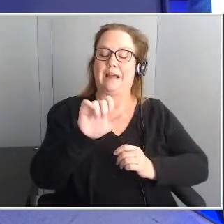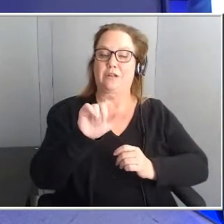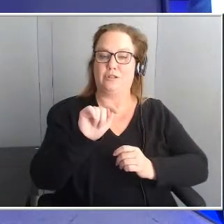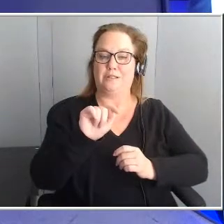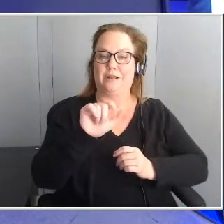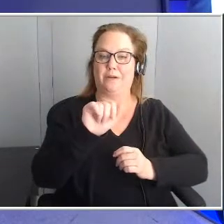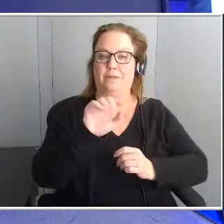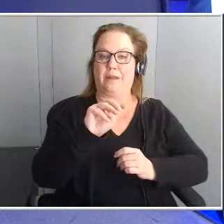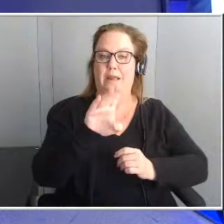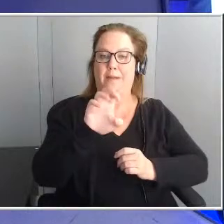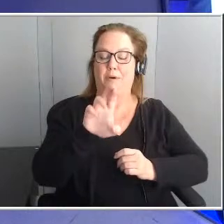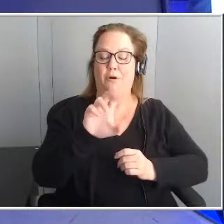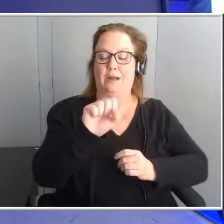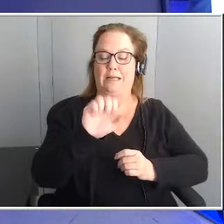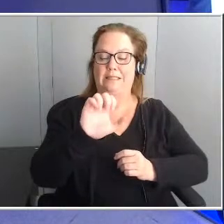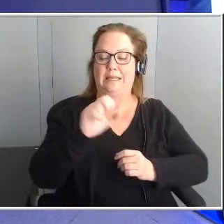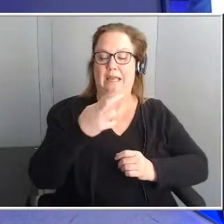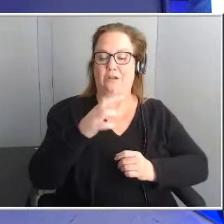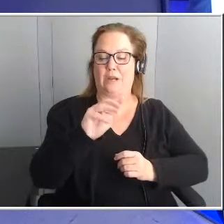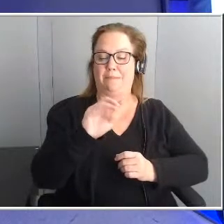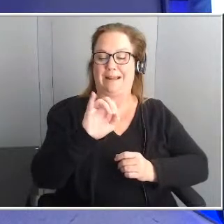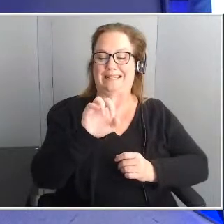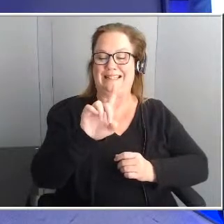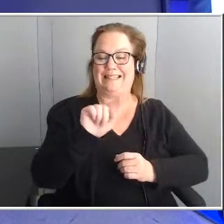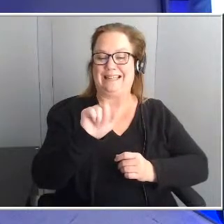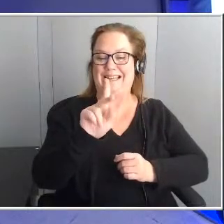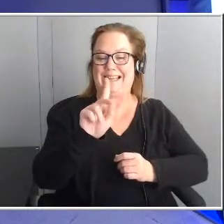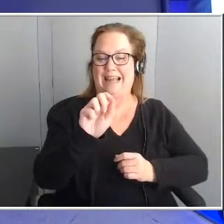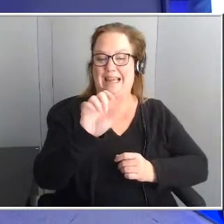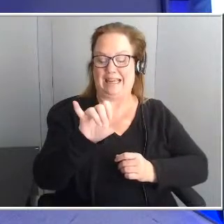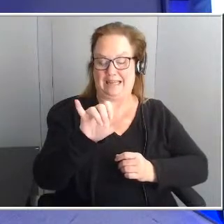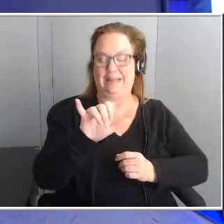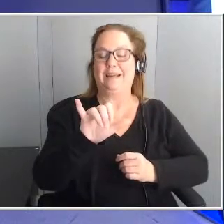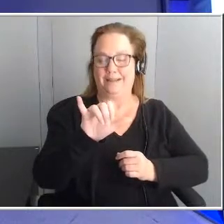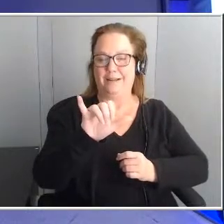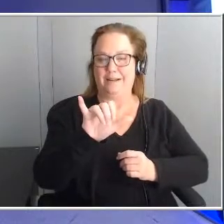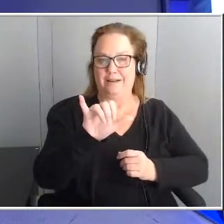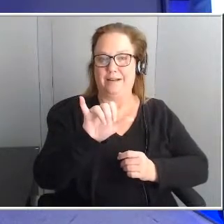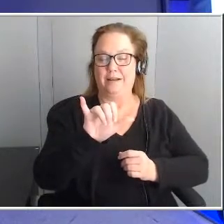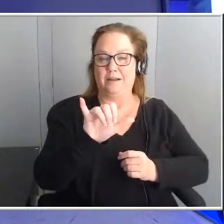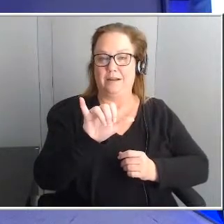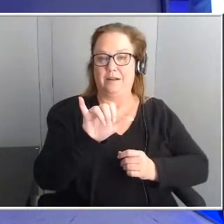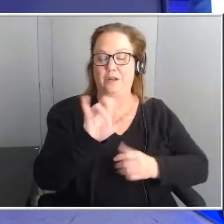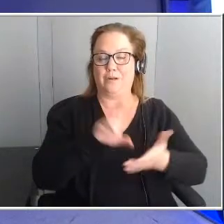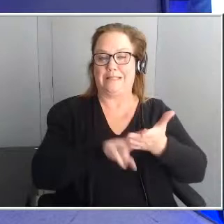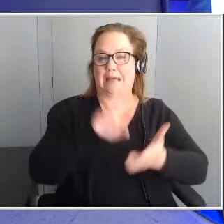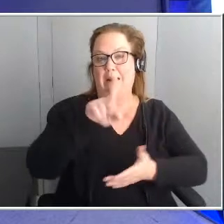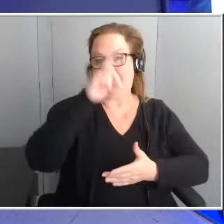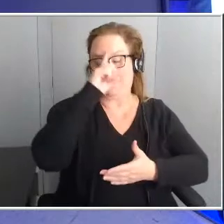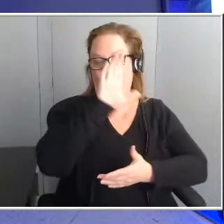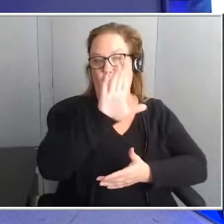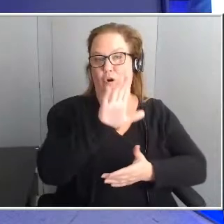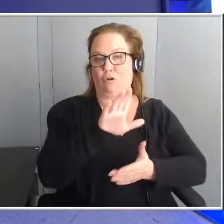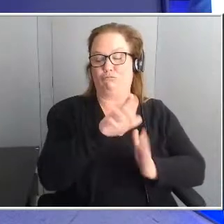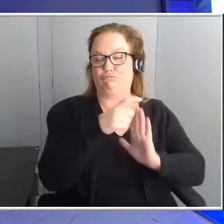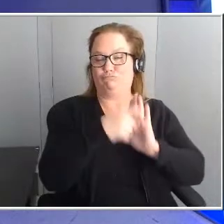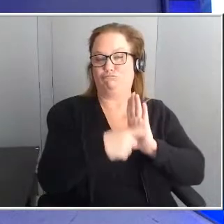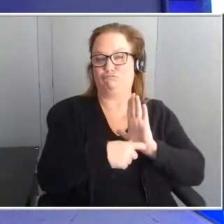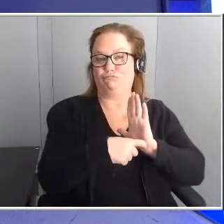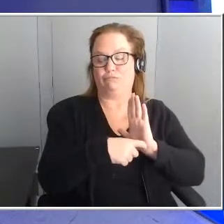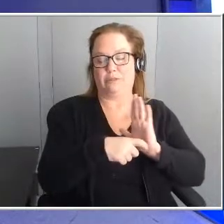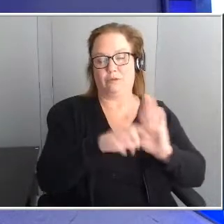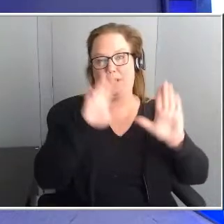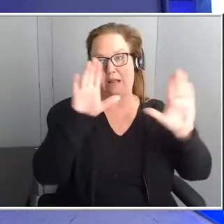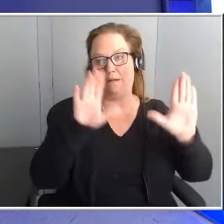It's SCHMIDTKE, Amber Schmidtke, and you can sign up for that newsletter, and it's super